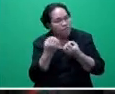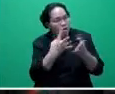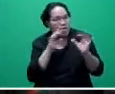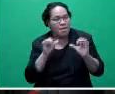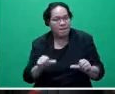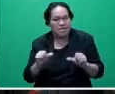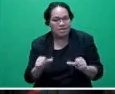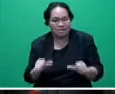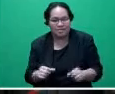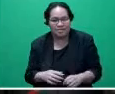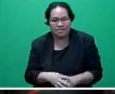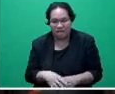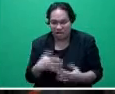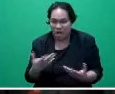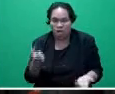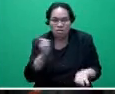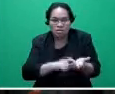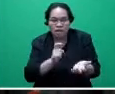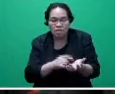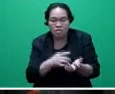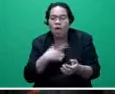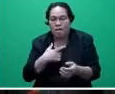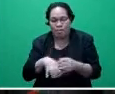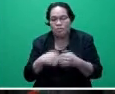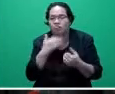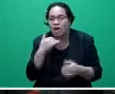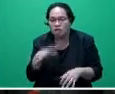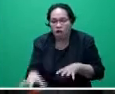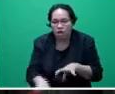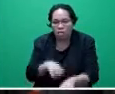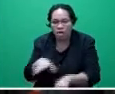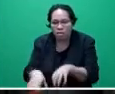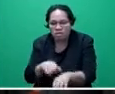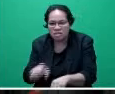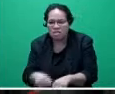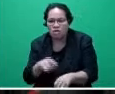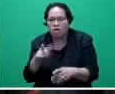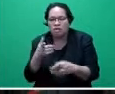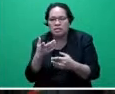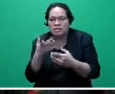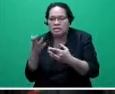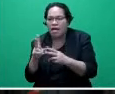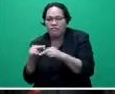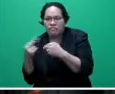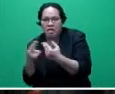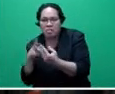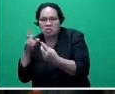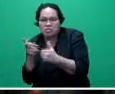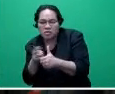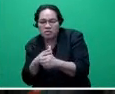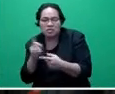President of the unprecedented debt accumulated resulting from corruption, nepotism, lack of transparency, and absence of democracy